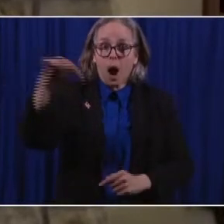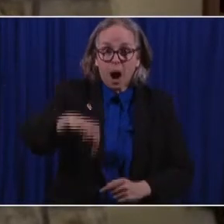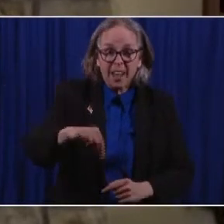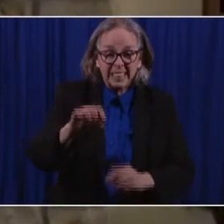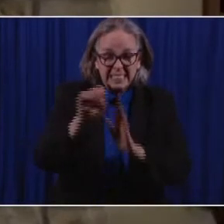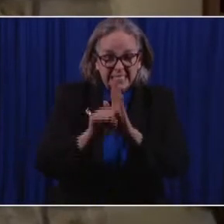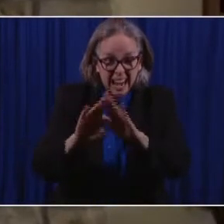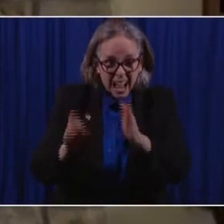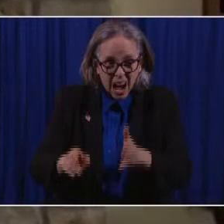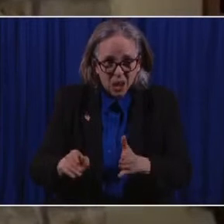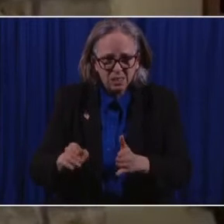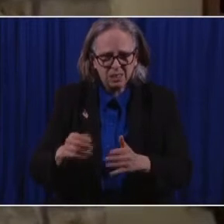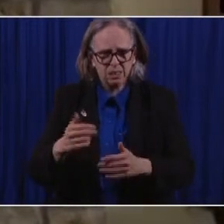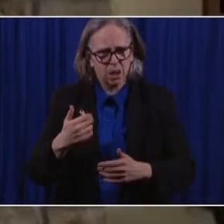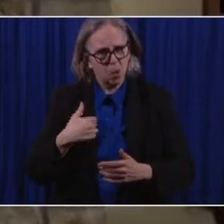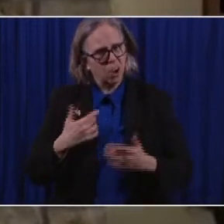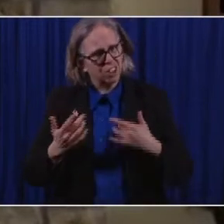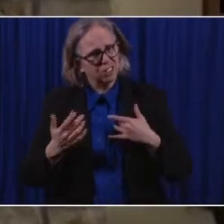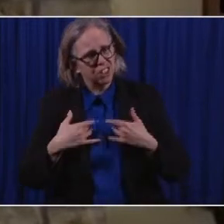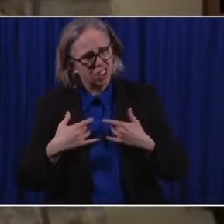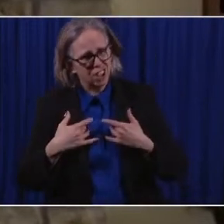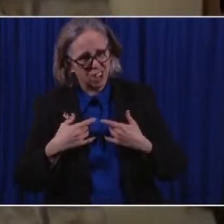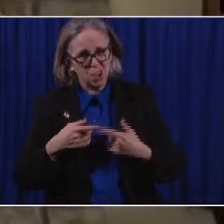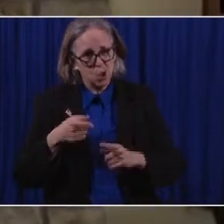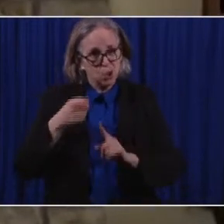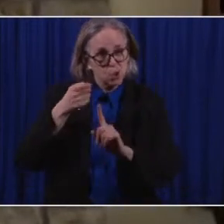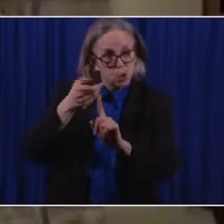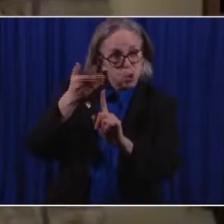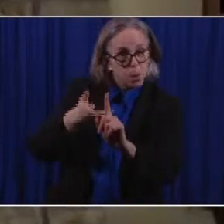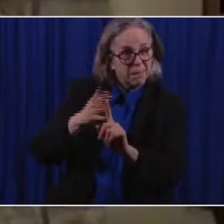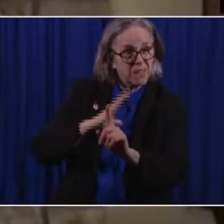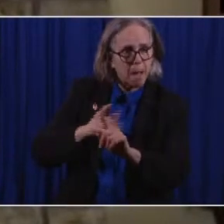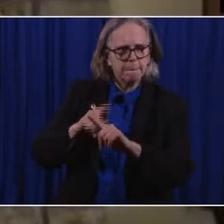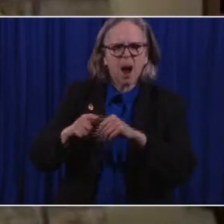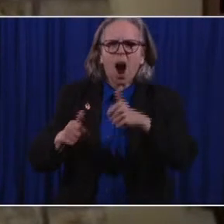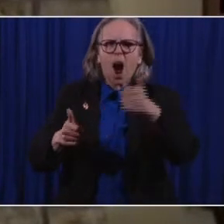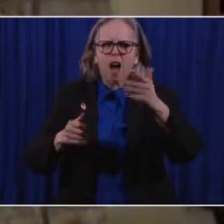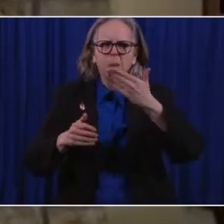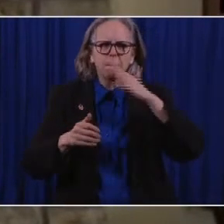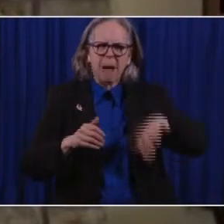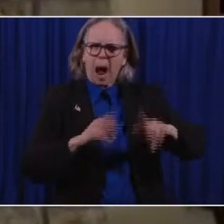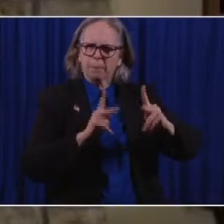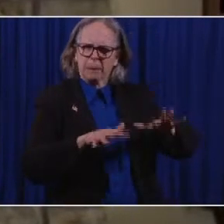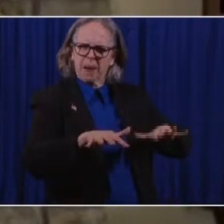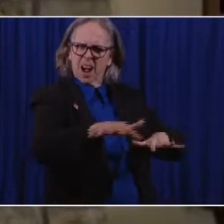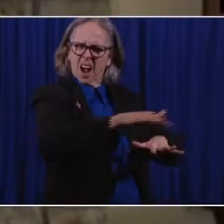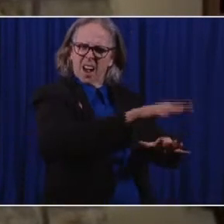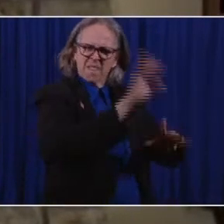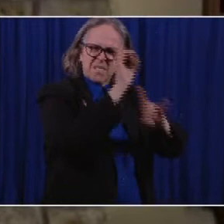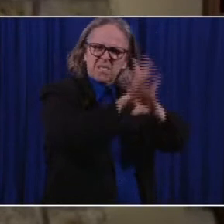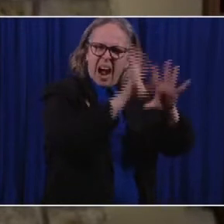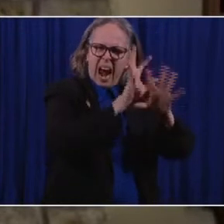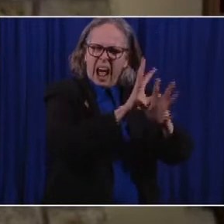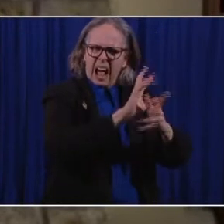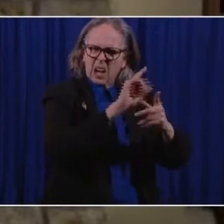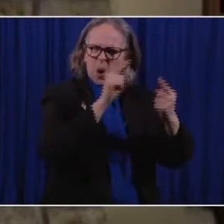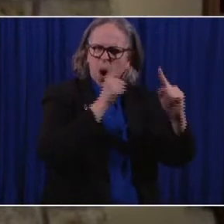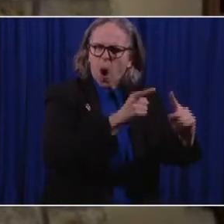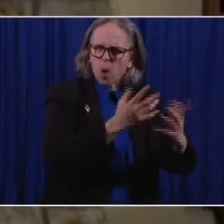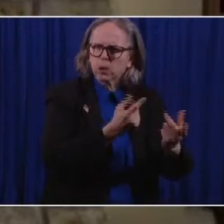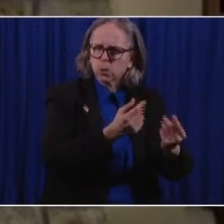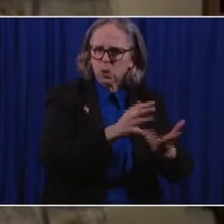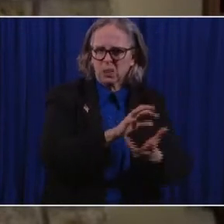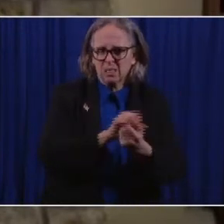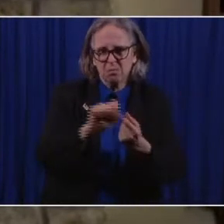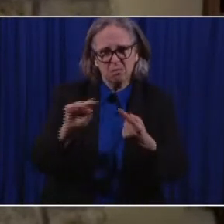would be in there with other people who are different than you. They're violent. They're not after